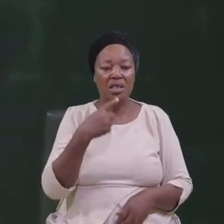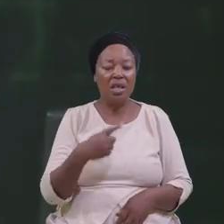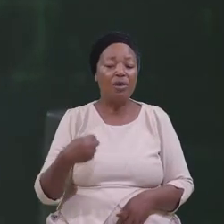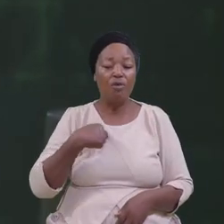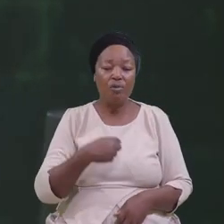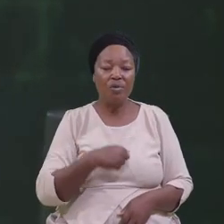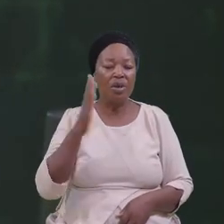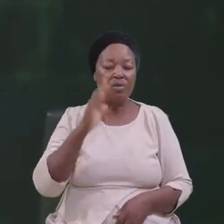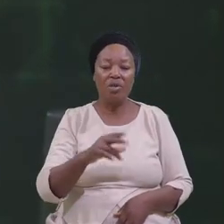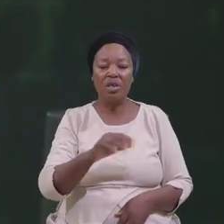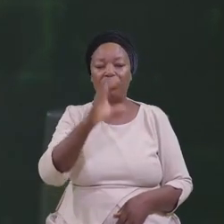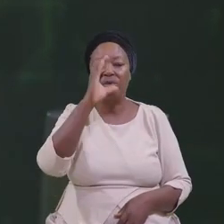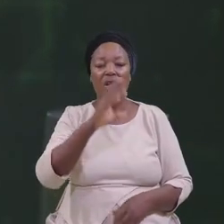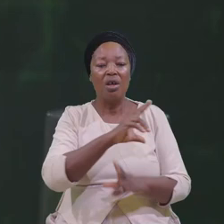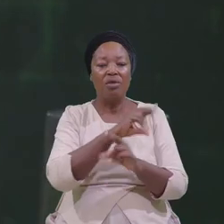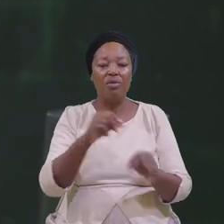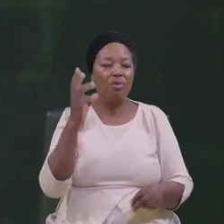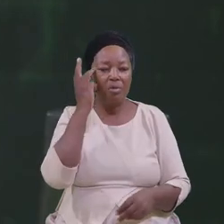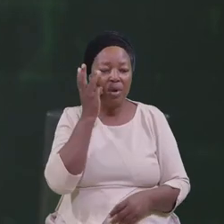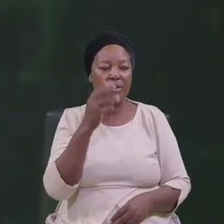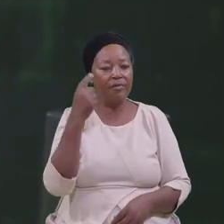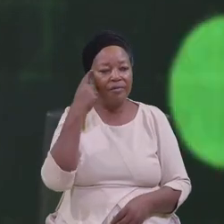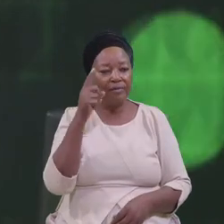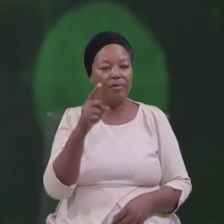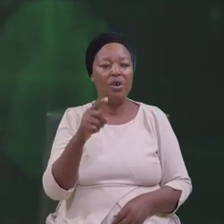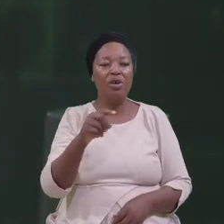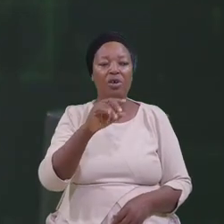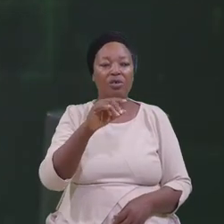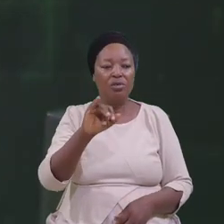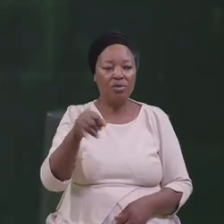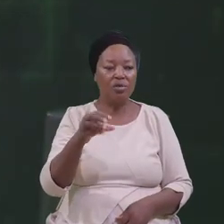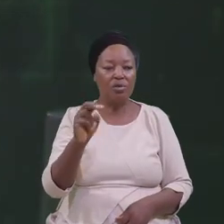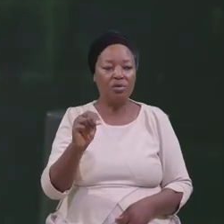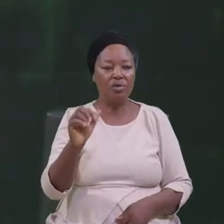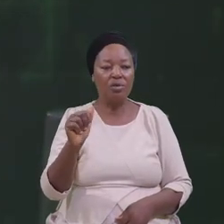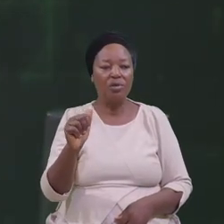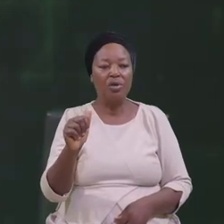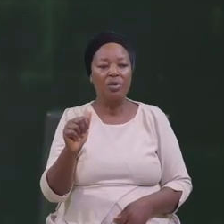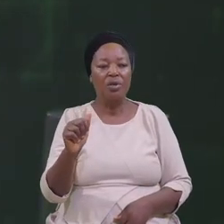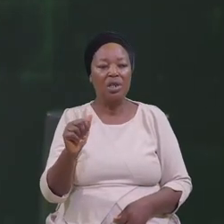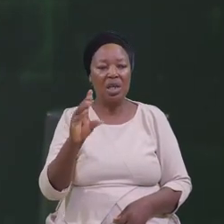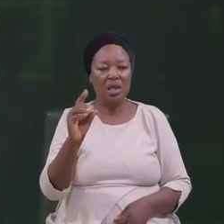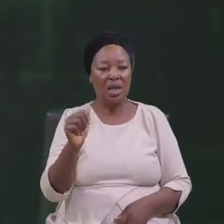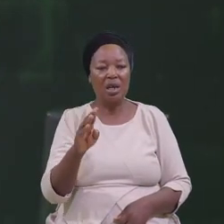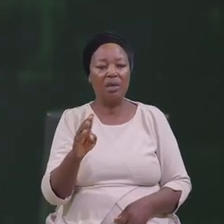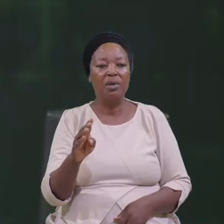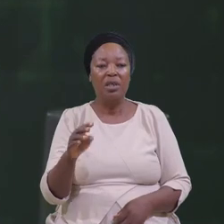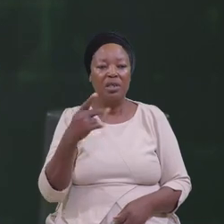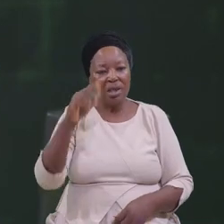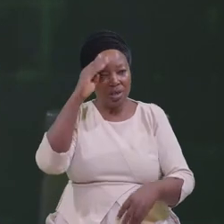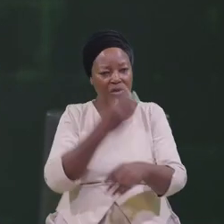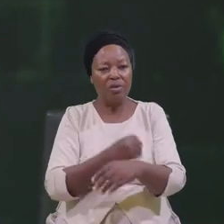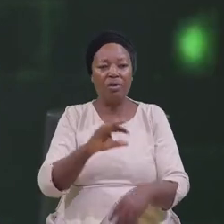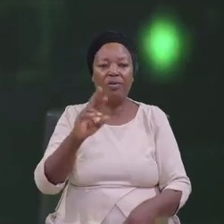drink no wine. For Jonadab, the son of Rechab, the